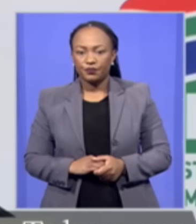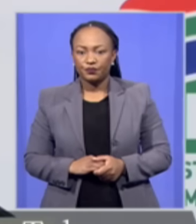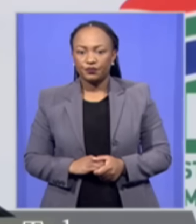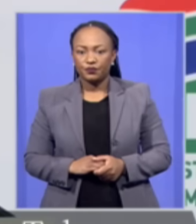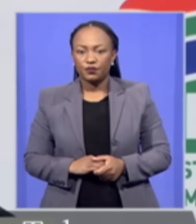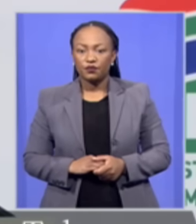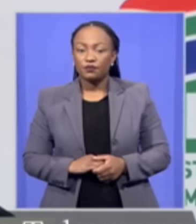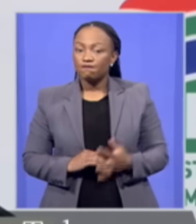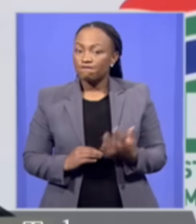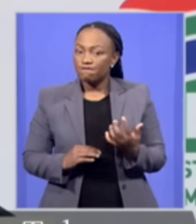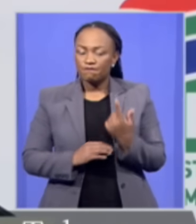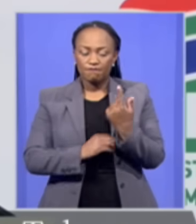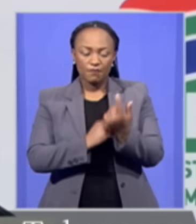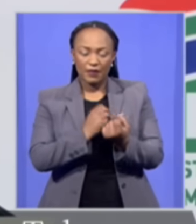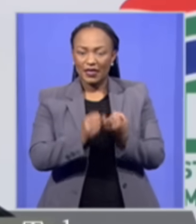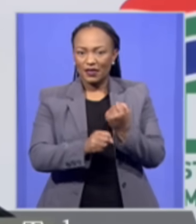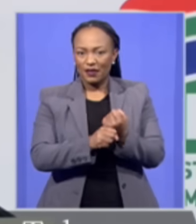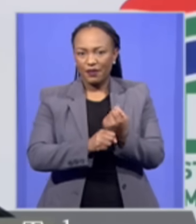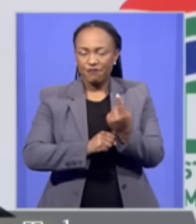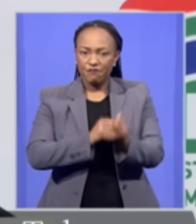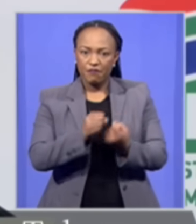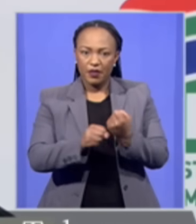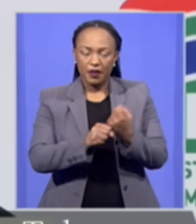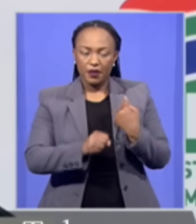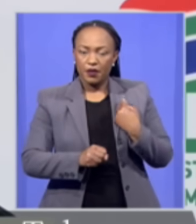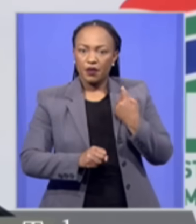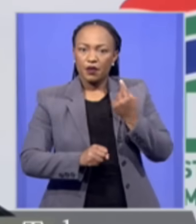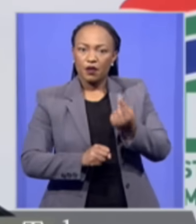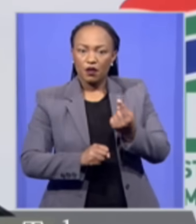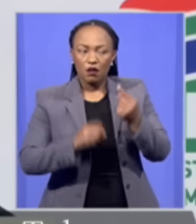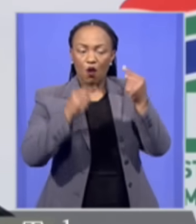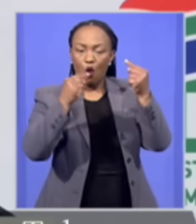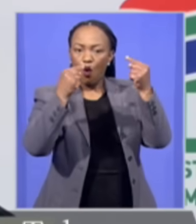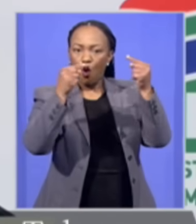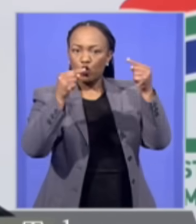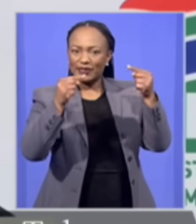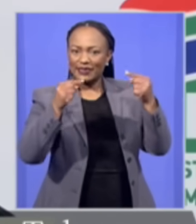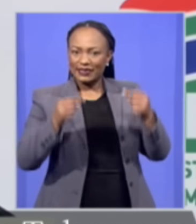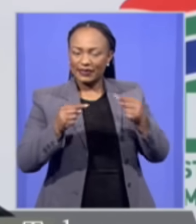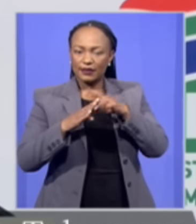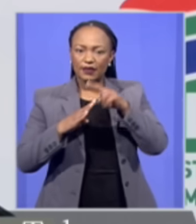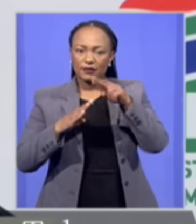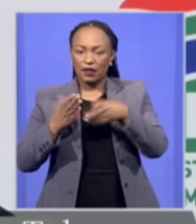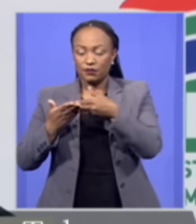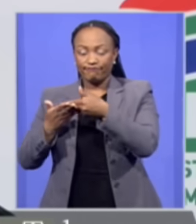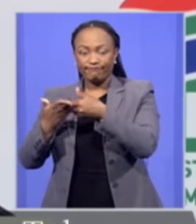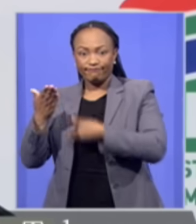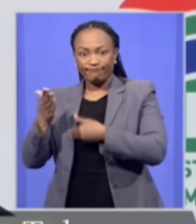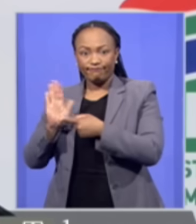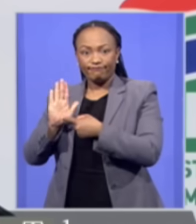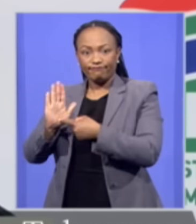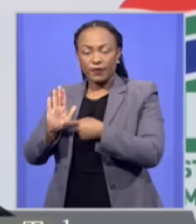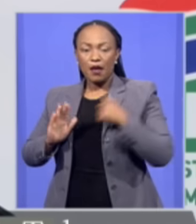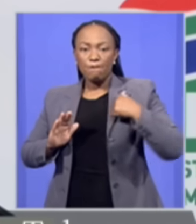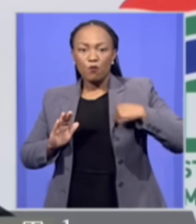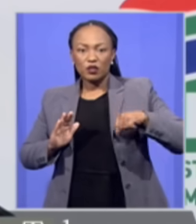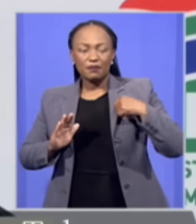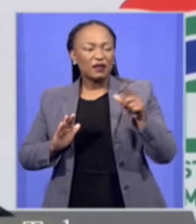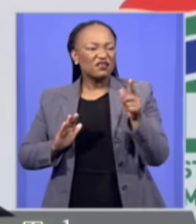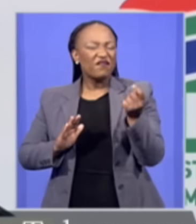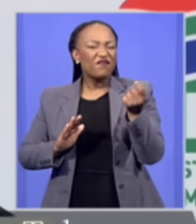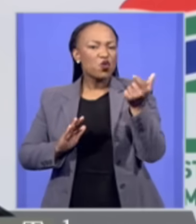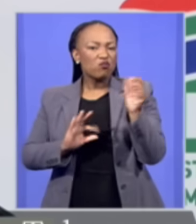Year after year, the audit outcomes show that few municipalities get a